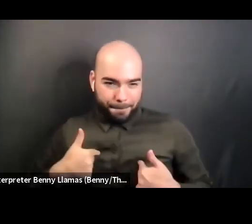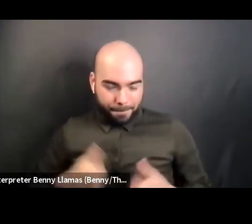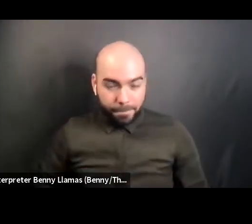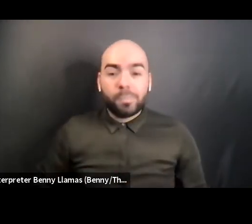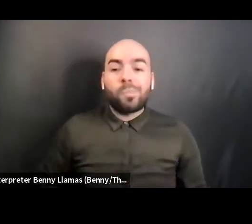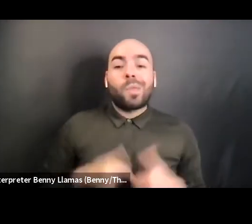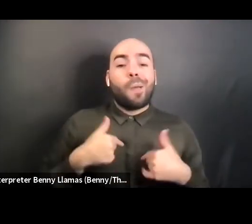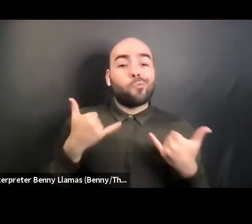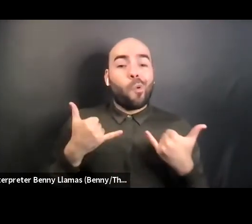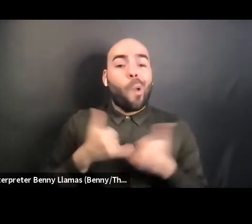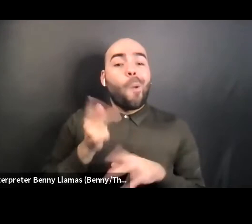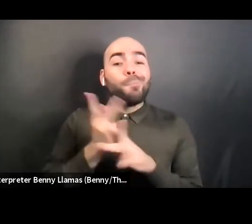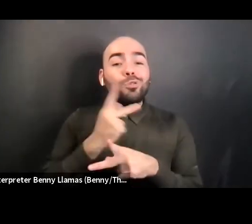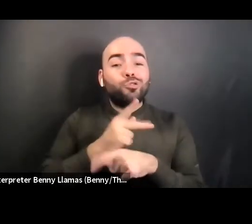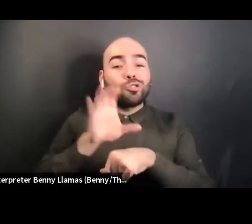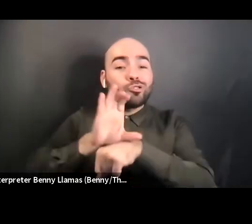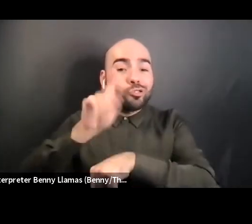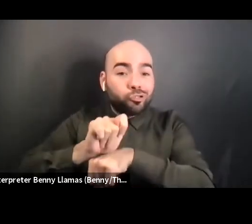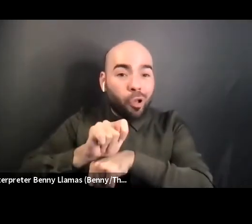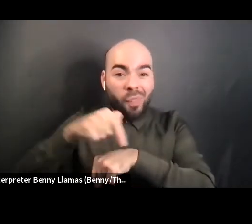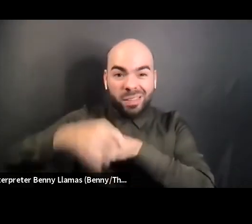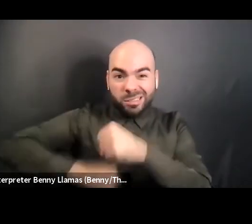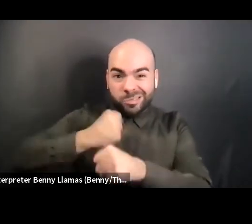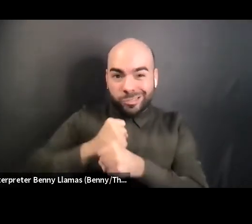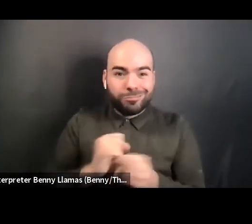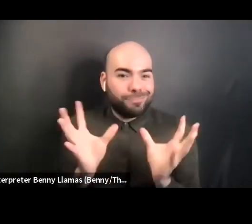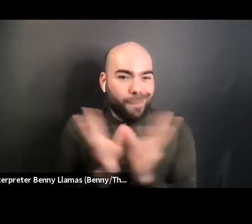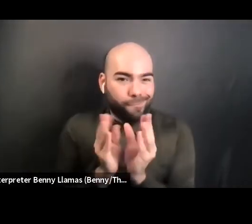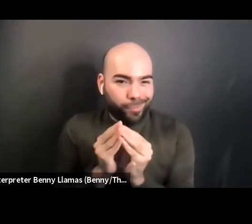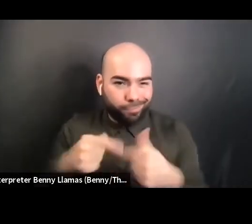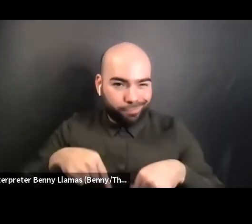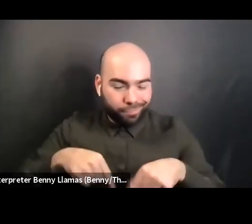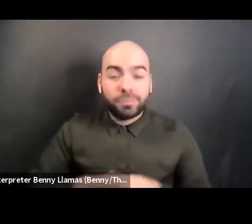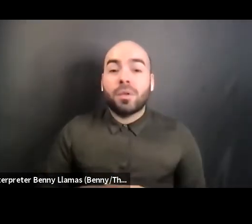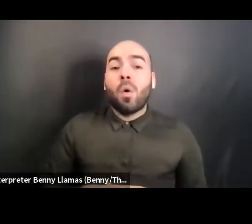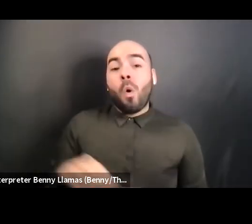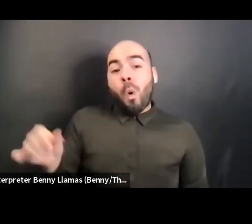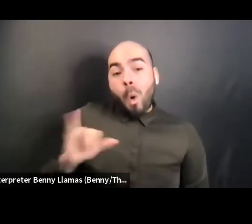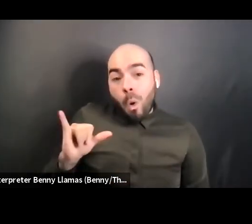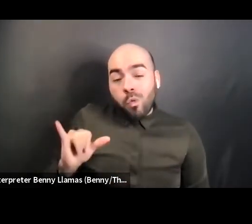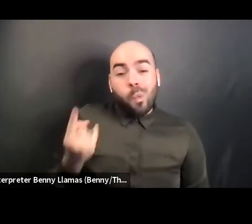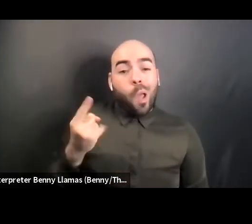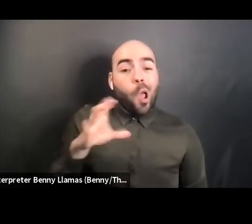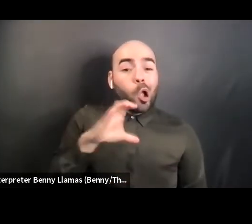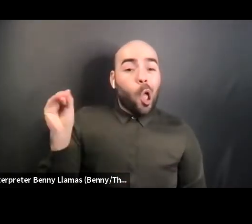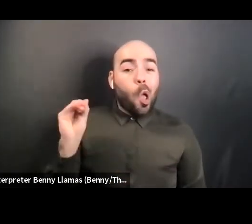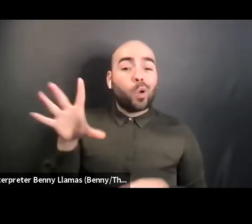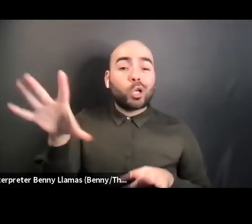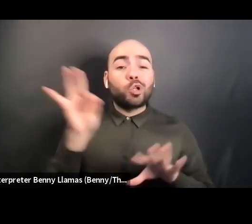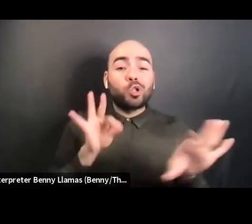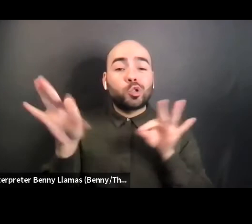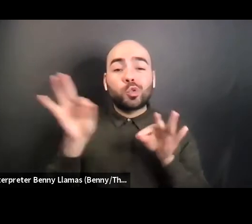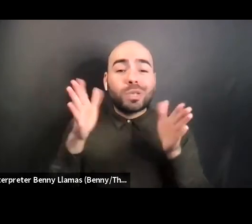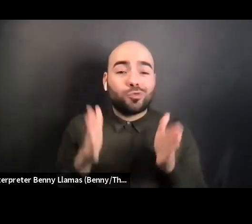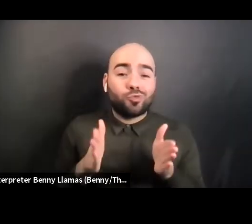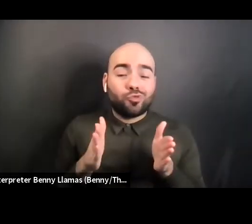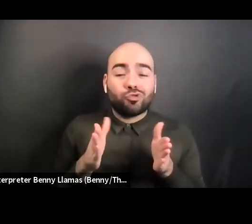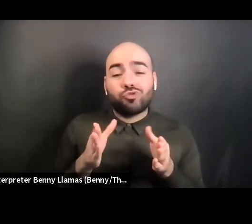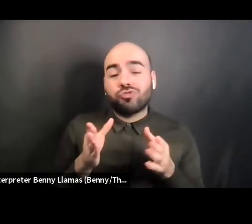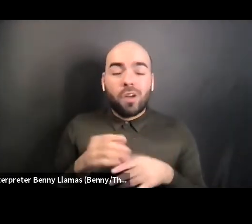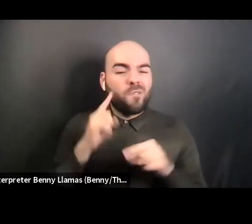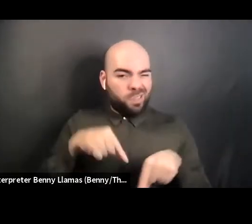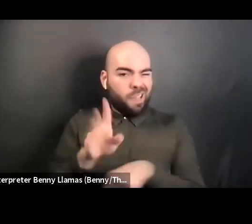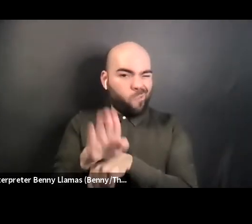current producing consultant on this year's conference, as well as one of the co-curators for this afternoon's